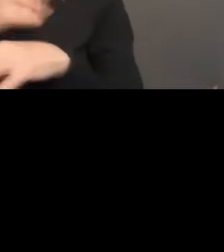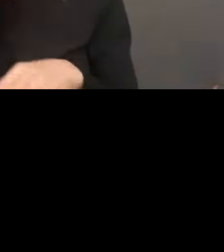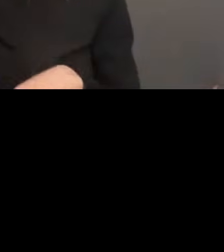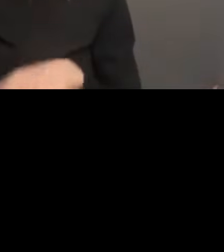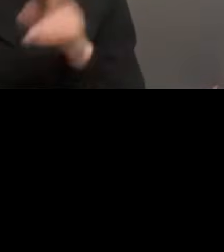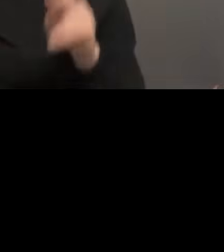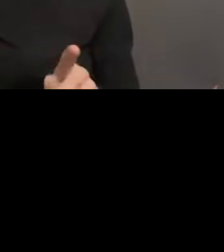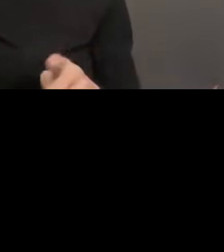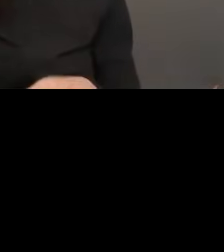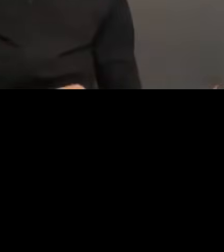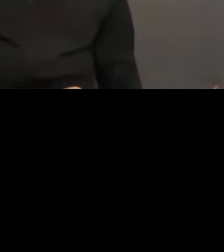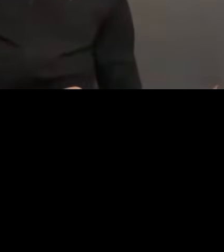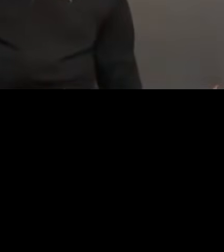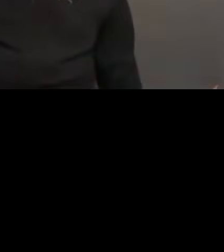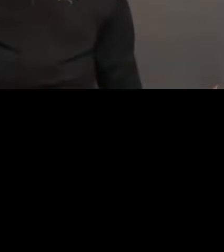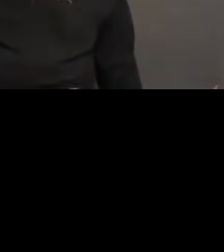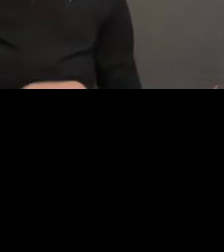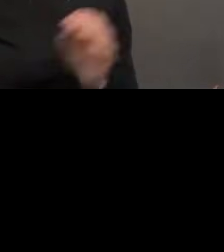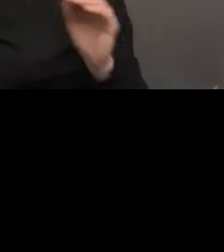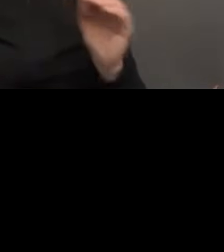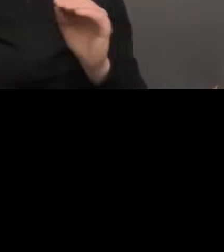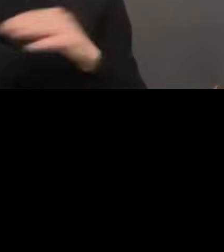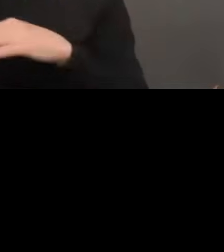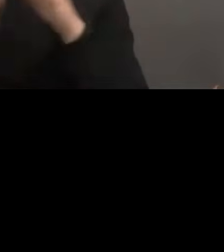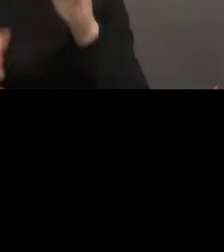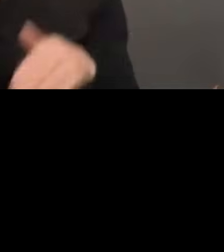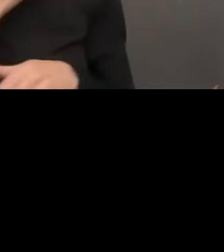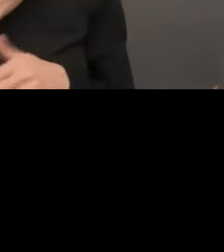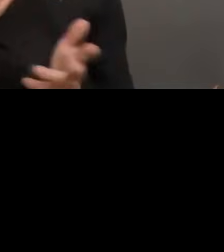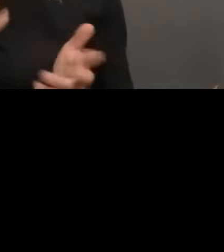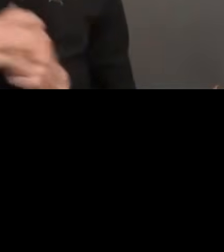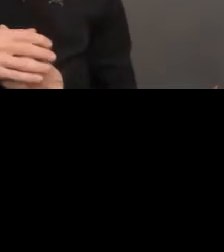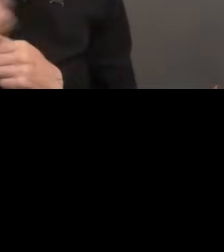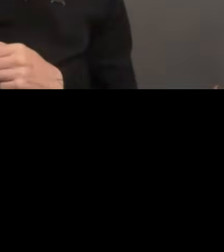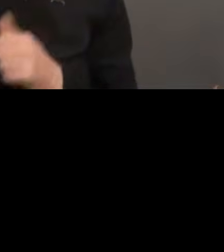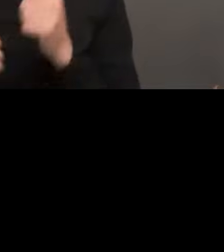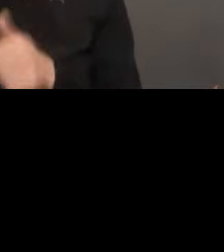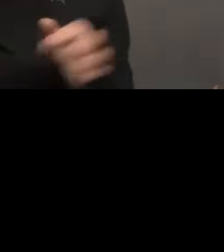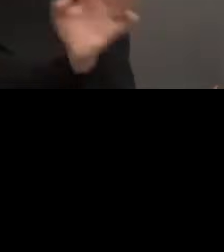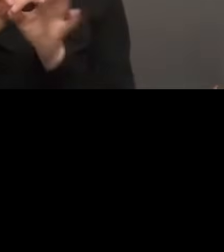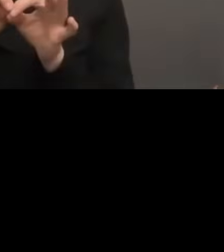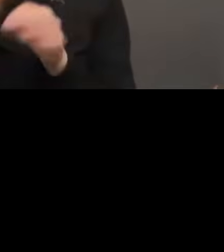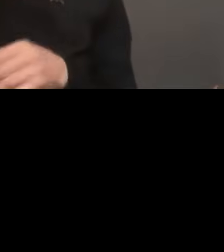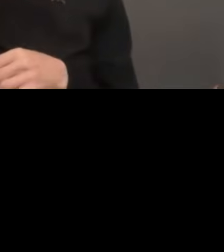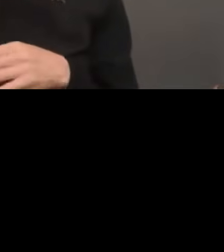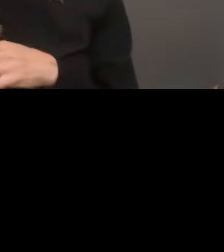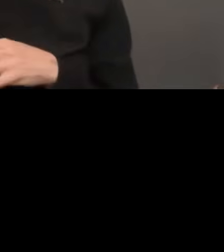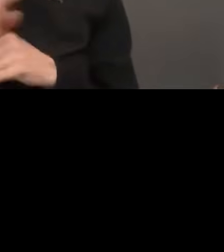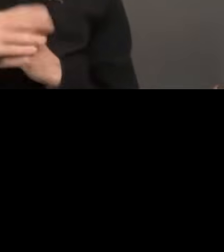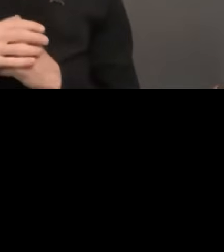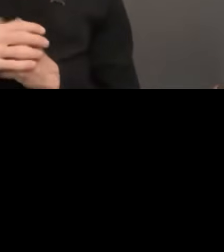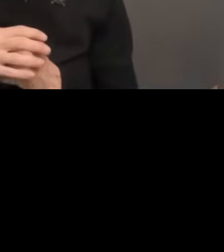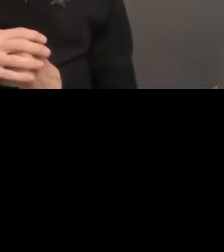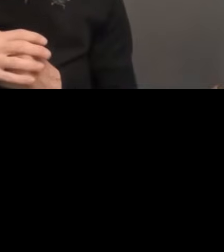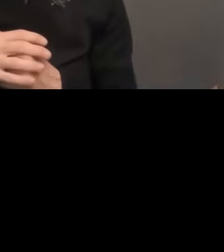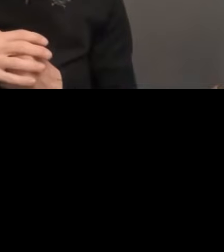the bends or any diving accidents, and that's always the most important thing in this business. So